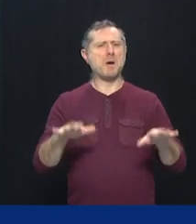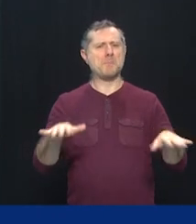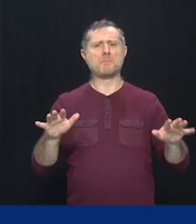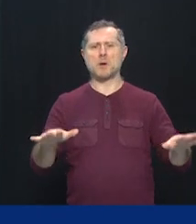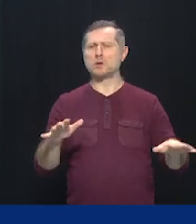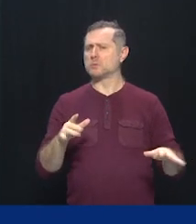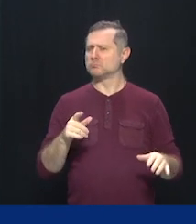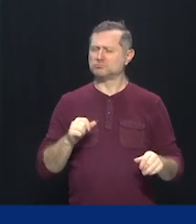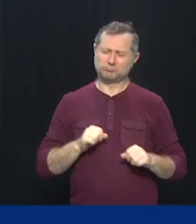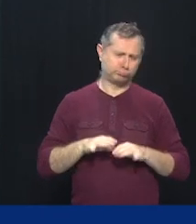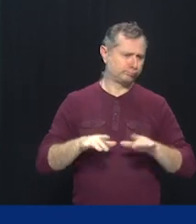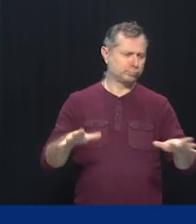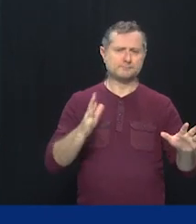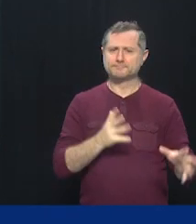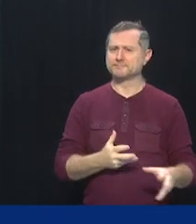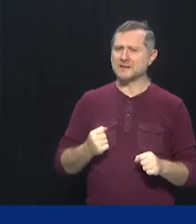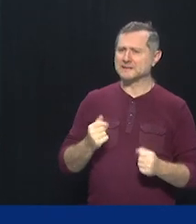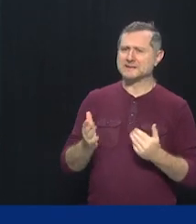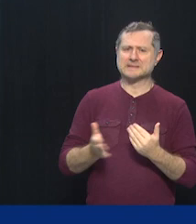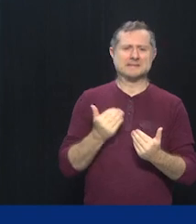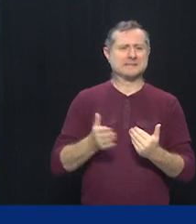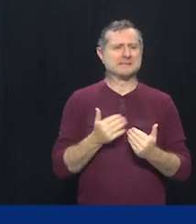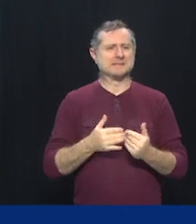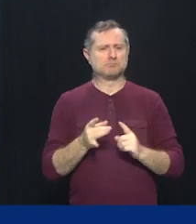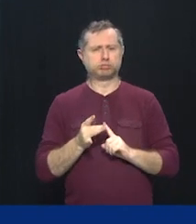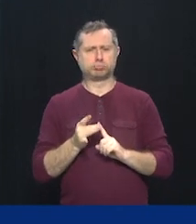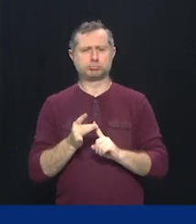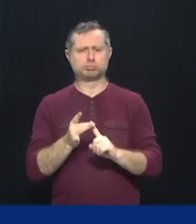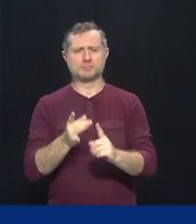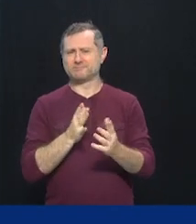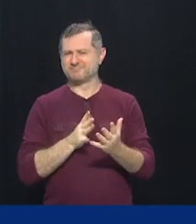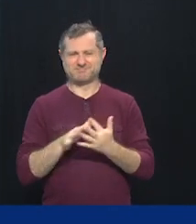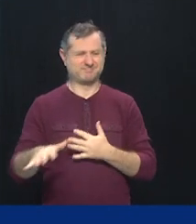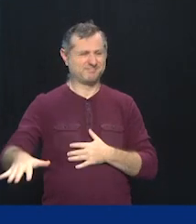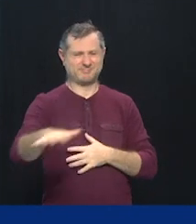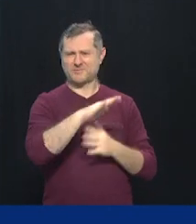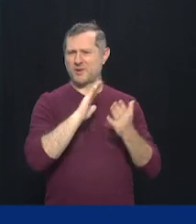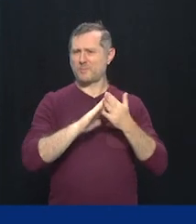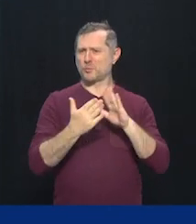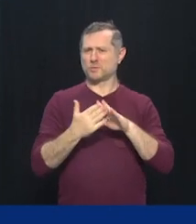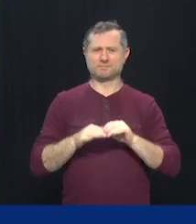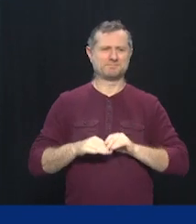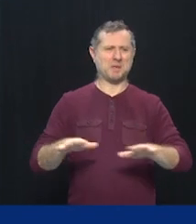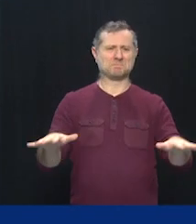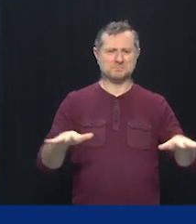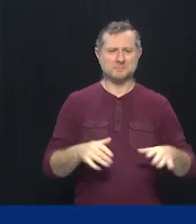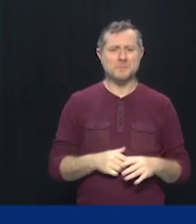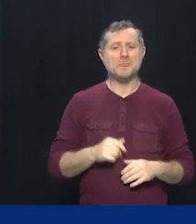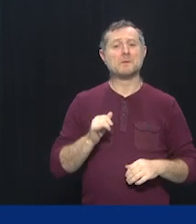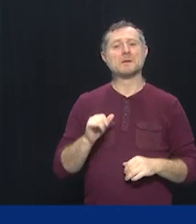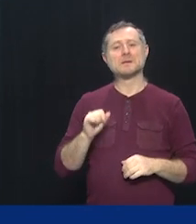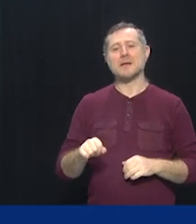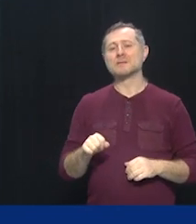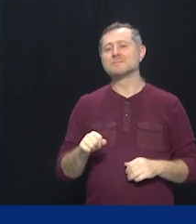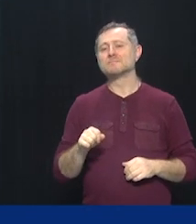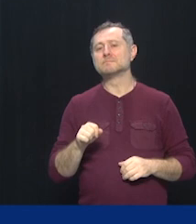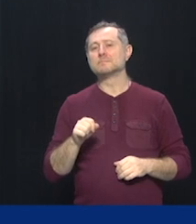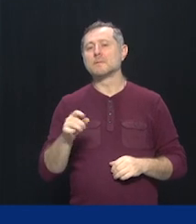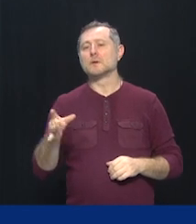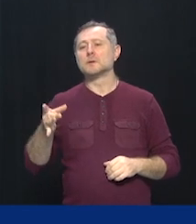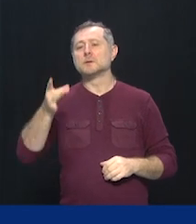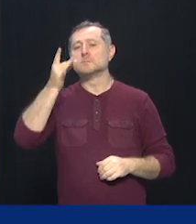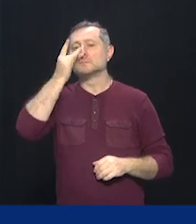was, more contagious, it spreads easier, it's in people's throats and mouths, and people are spreading it and they don't even